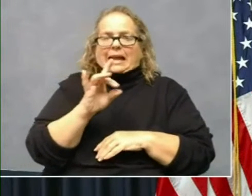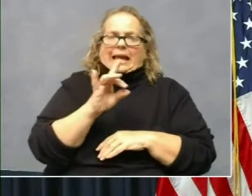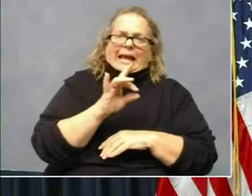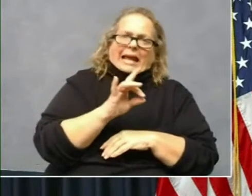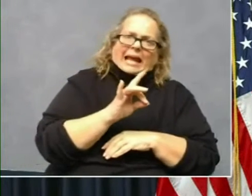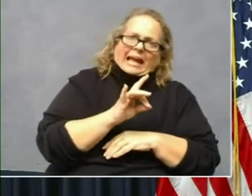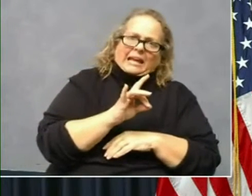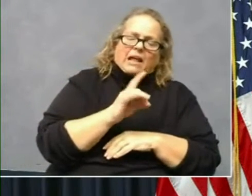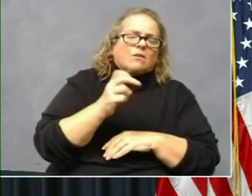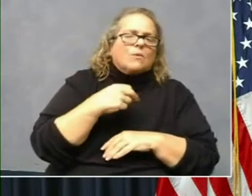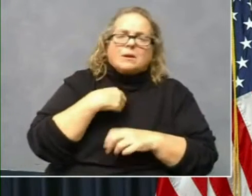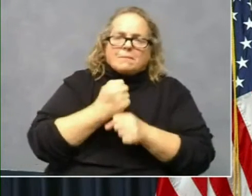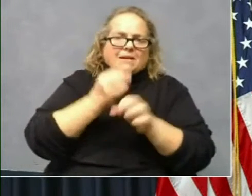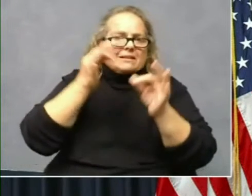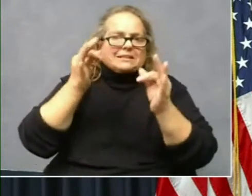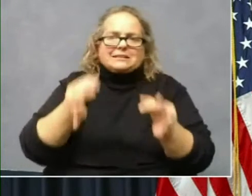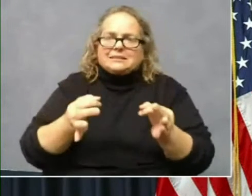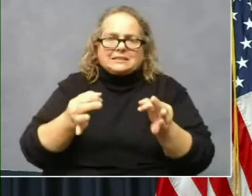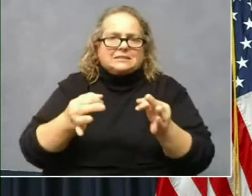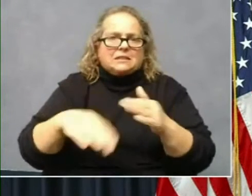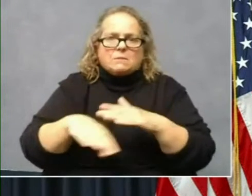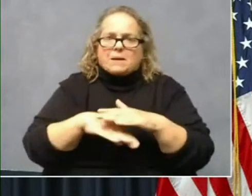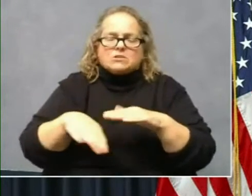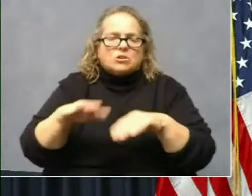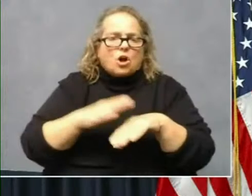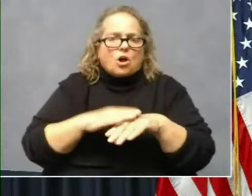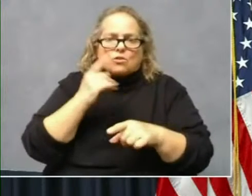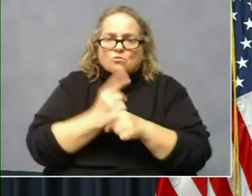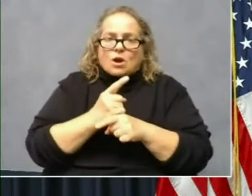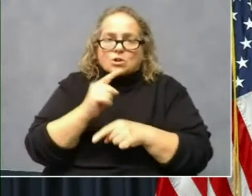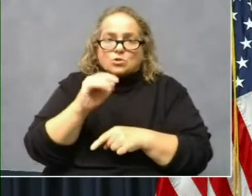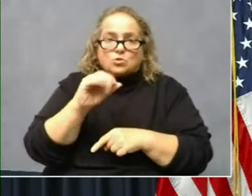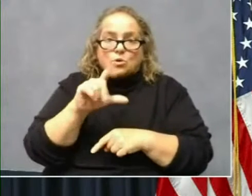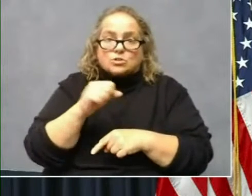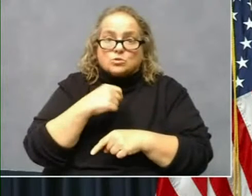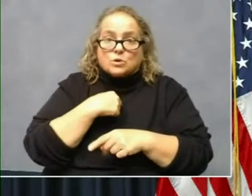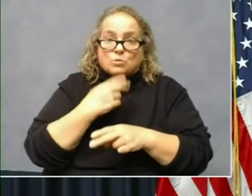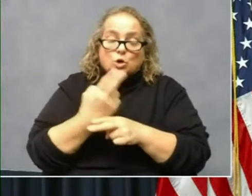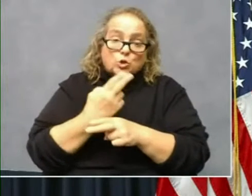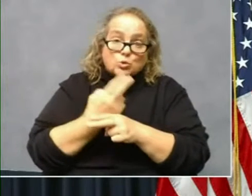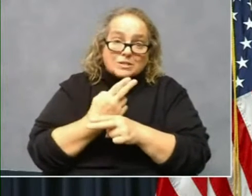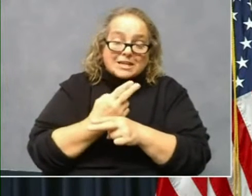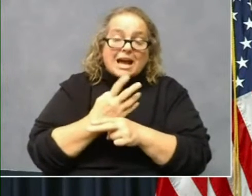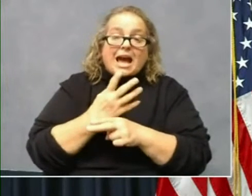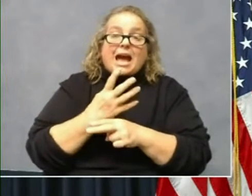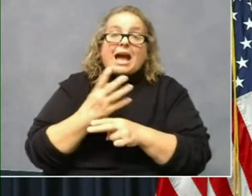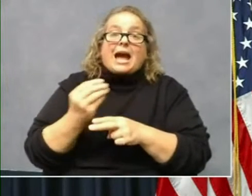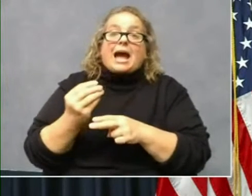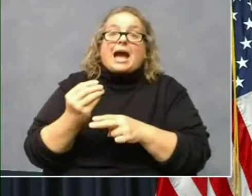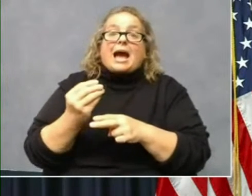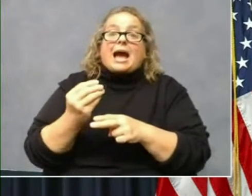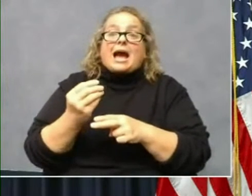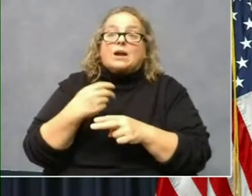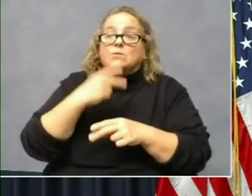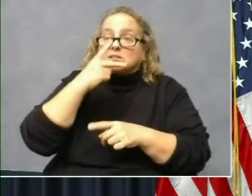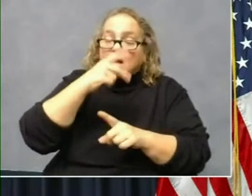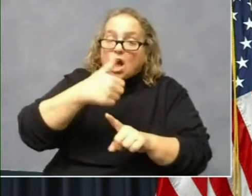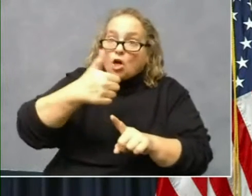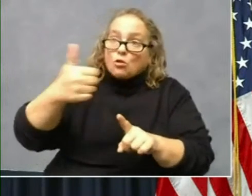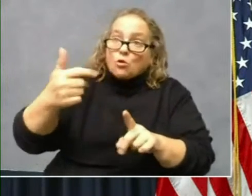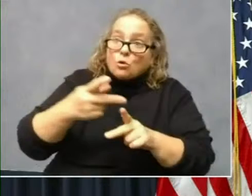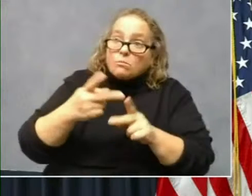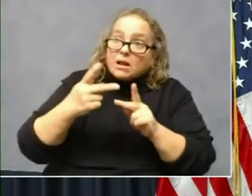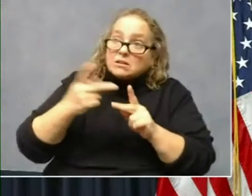the decision based on the exact tool we were using and based on the fact that we were seeing other facilities overwhelmed that have